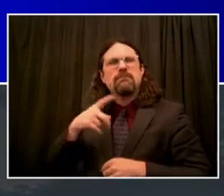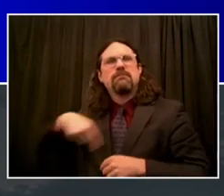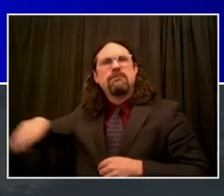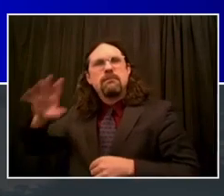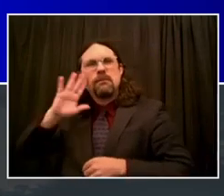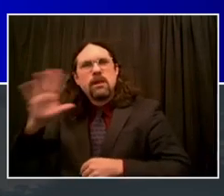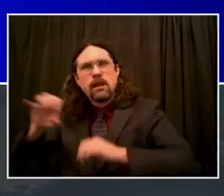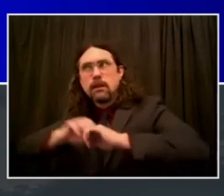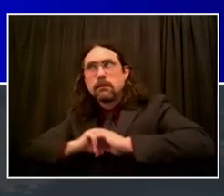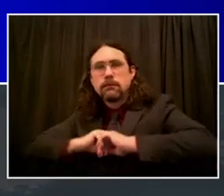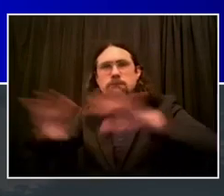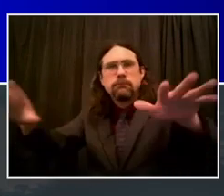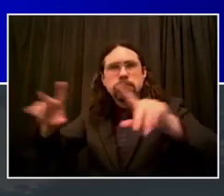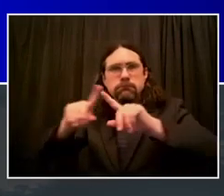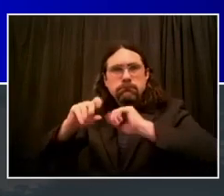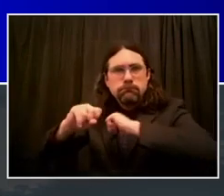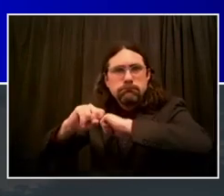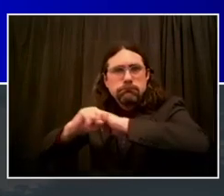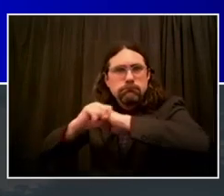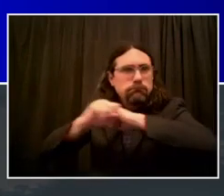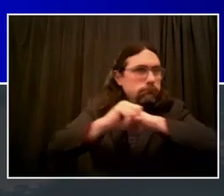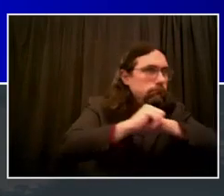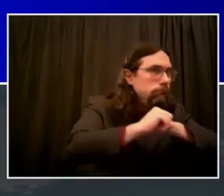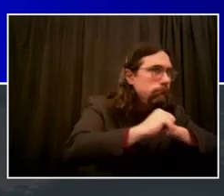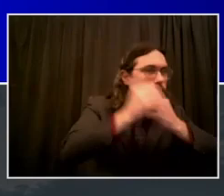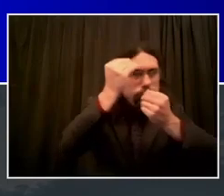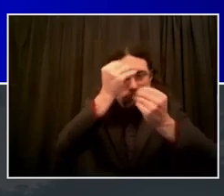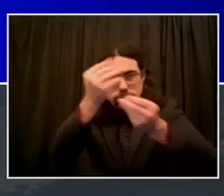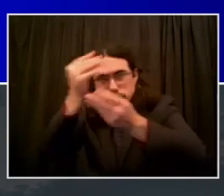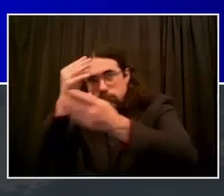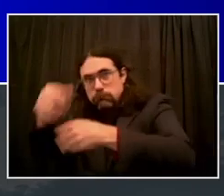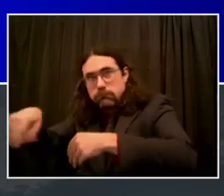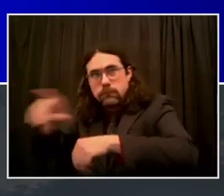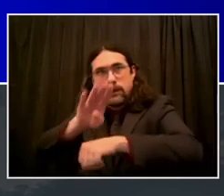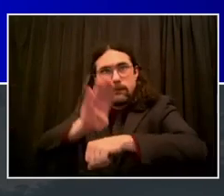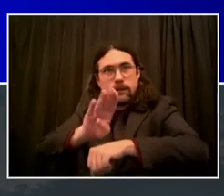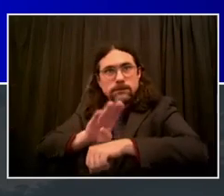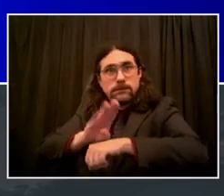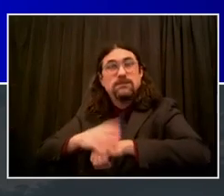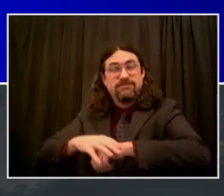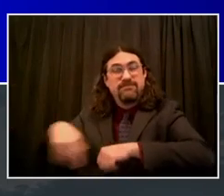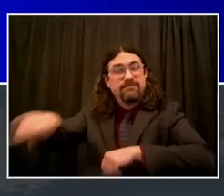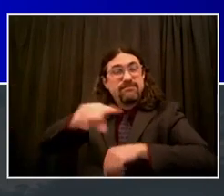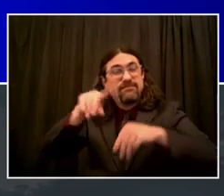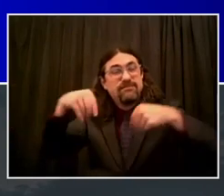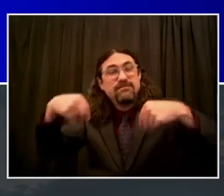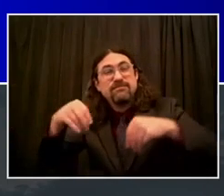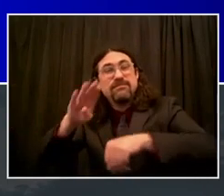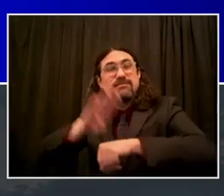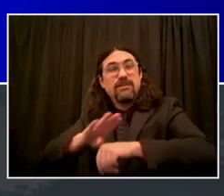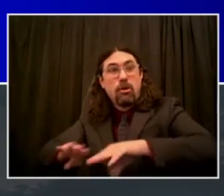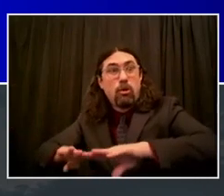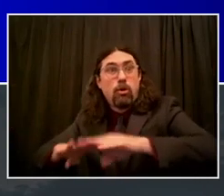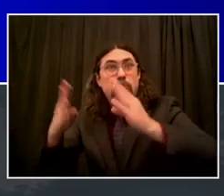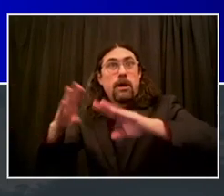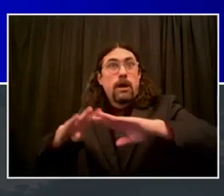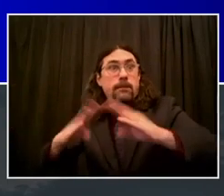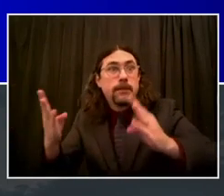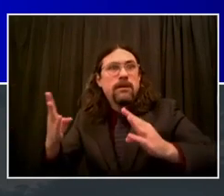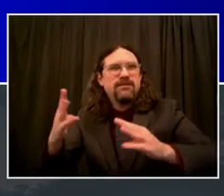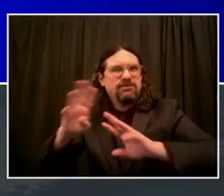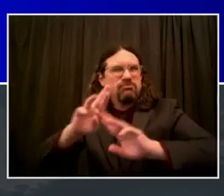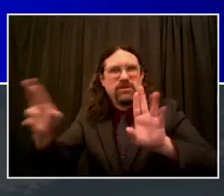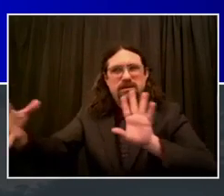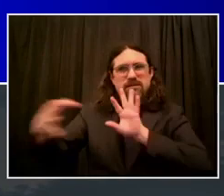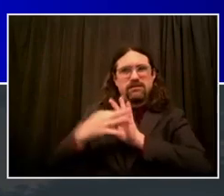if businesses need them delivered, we'll deliver them. We want businesses to succeed. And having one less thing to